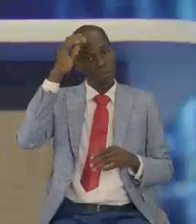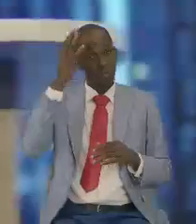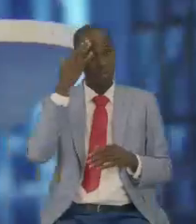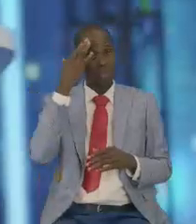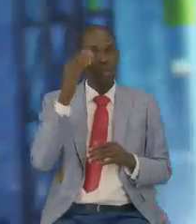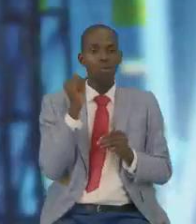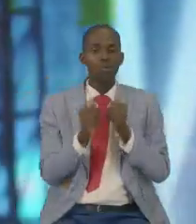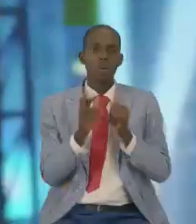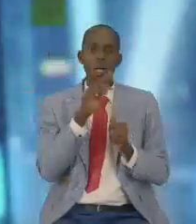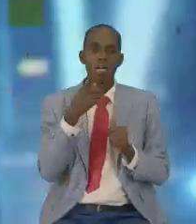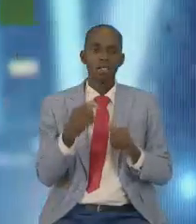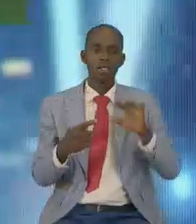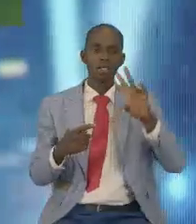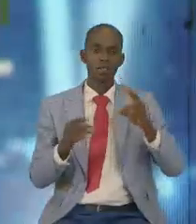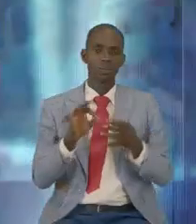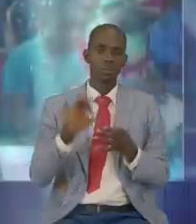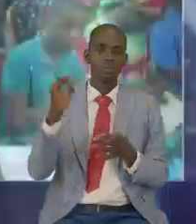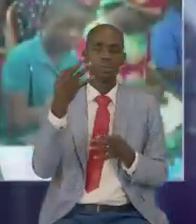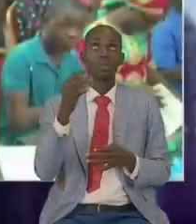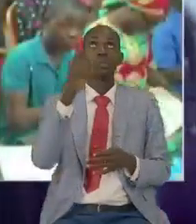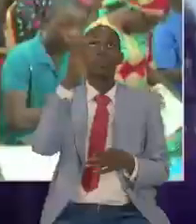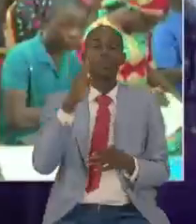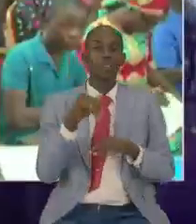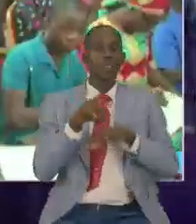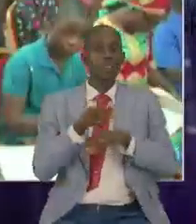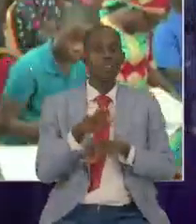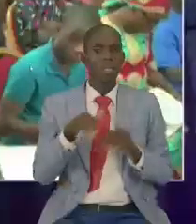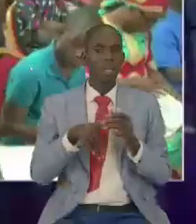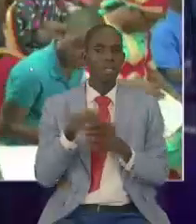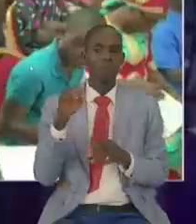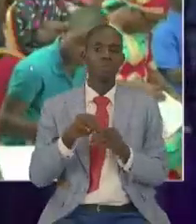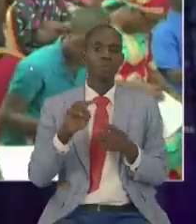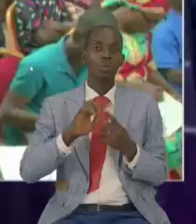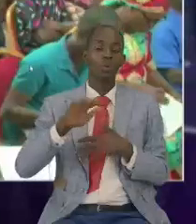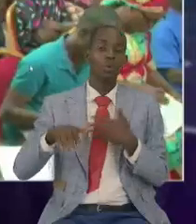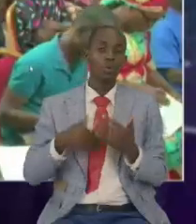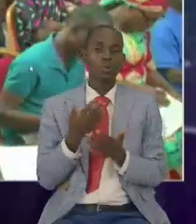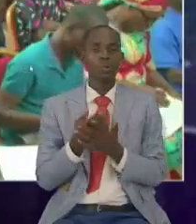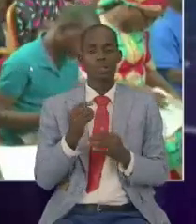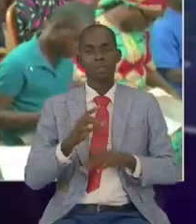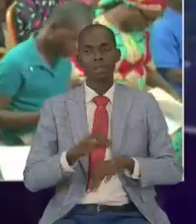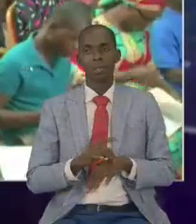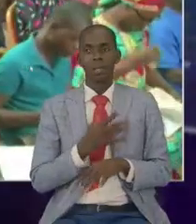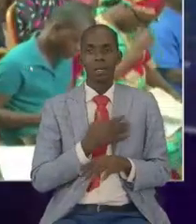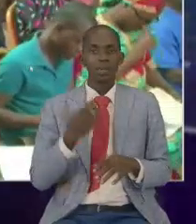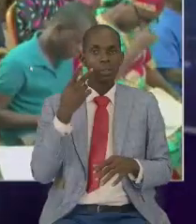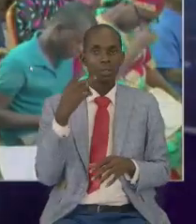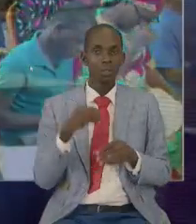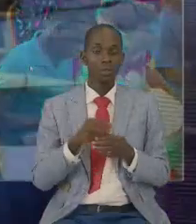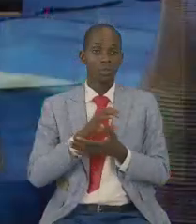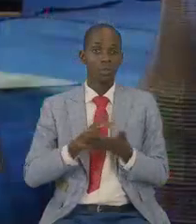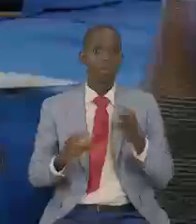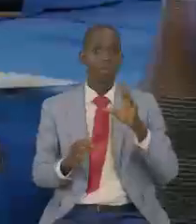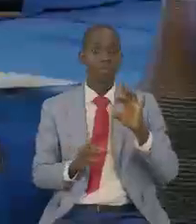forth into all the earth. And then he tells us in verse 9, it says, and they sang